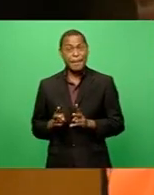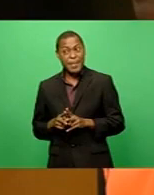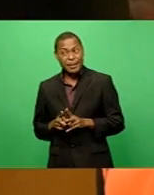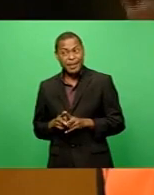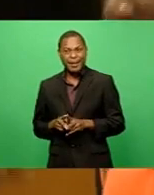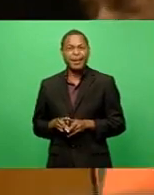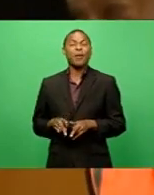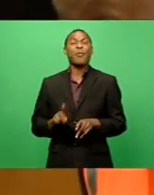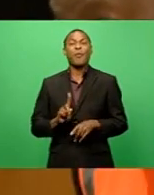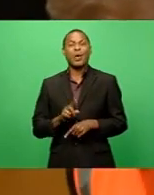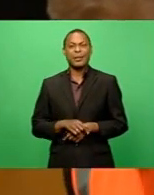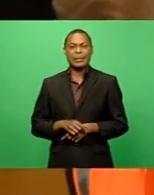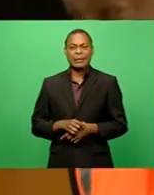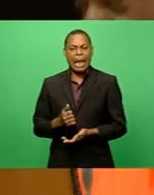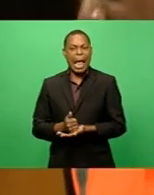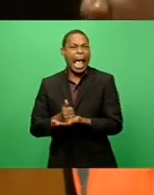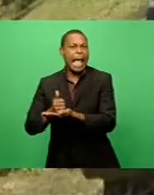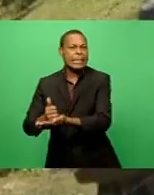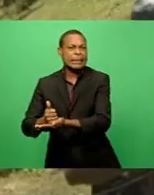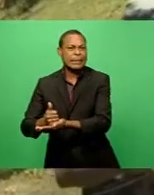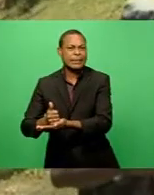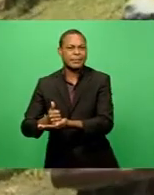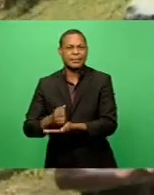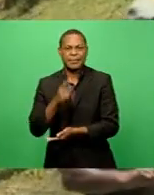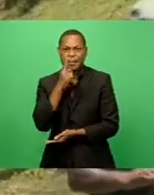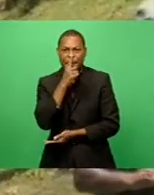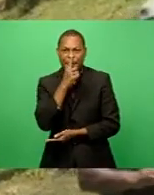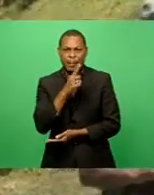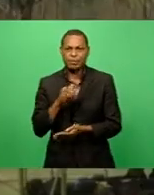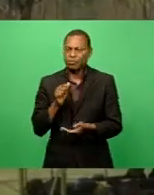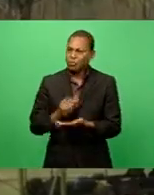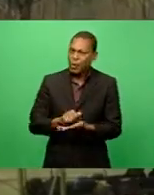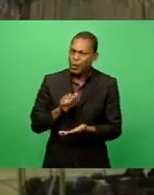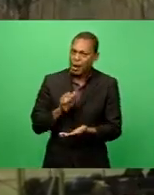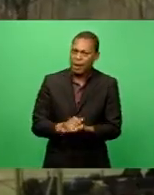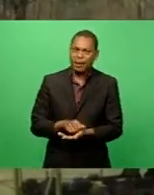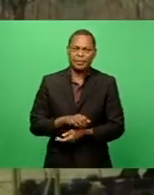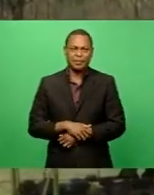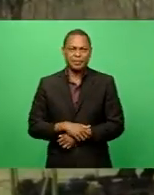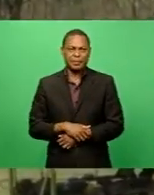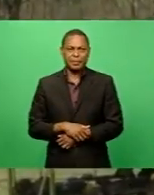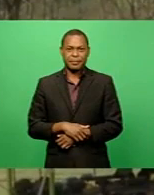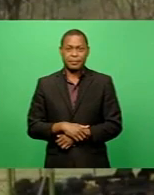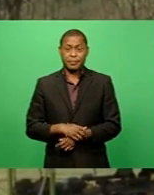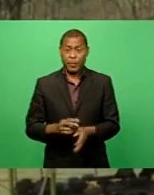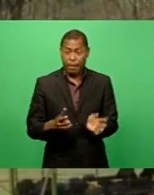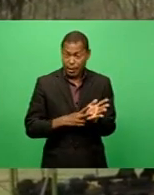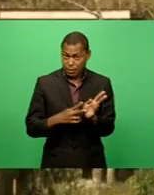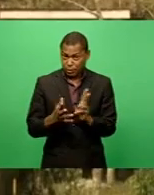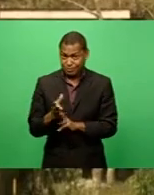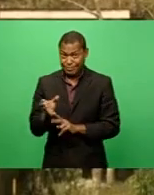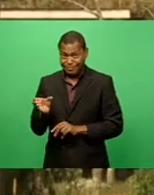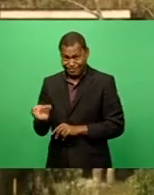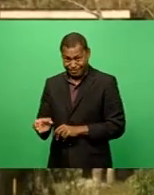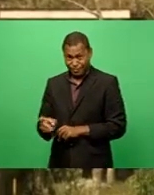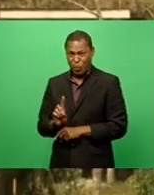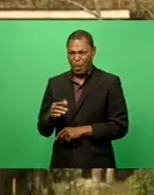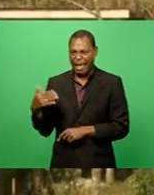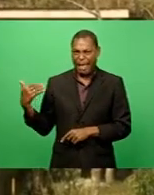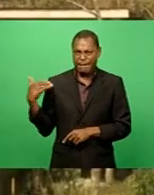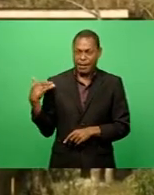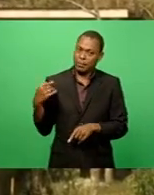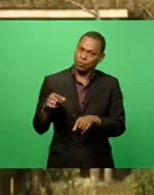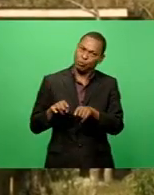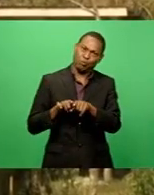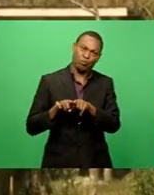assist victims of this disaster. The villages of Navakasali are among the most affected by tropical cyclone Yasa.